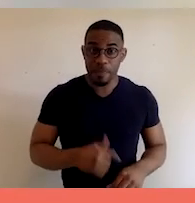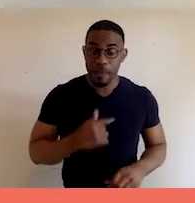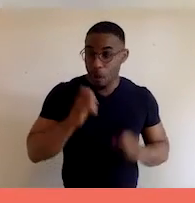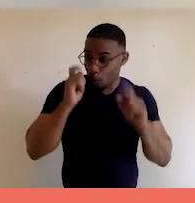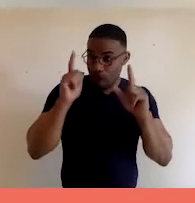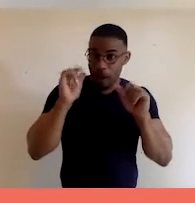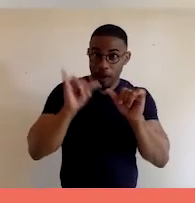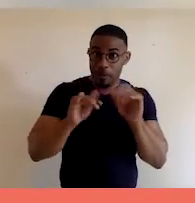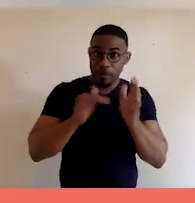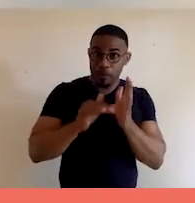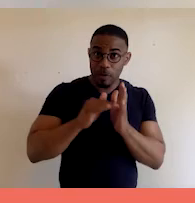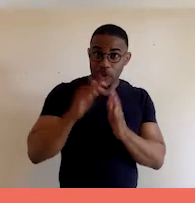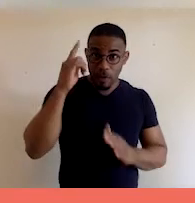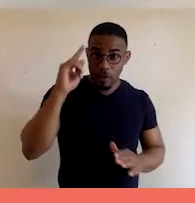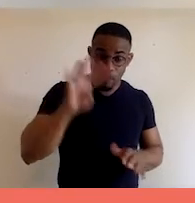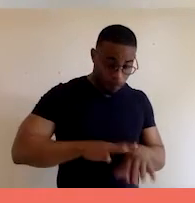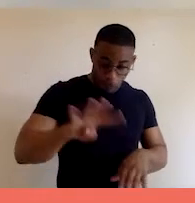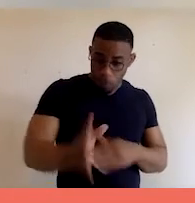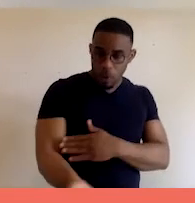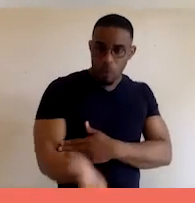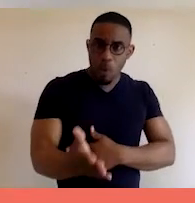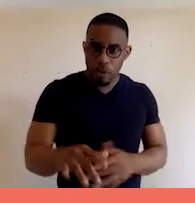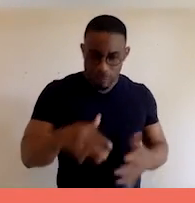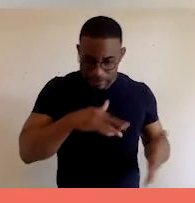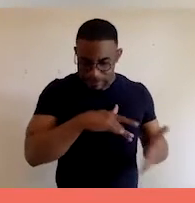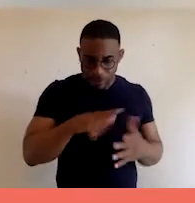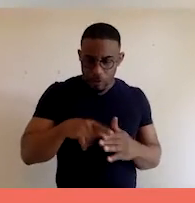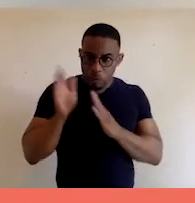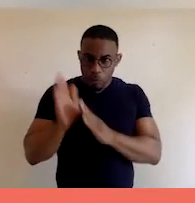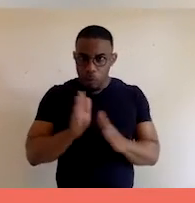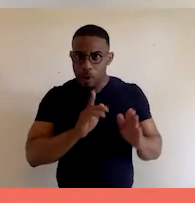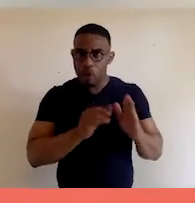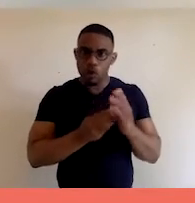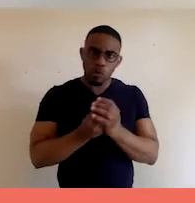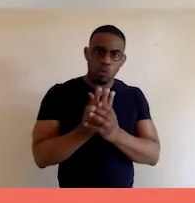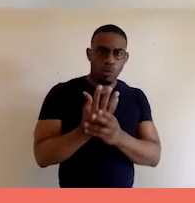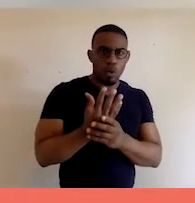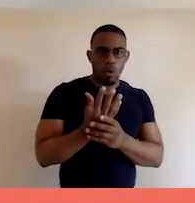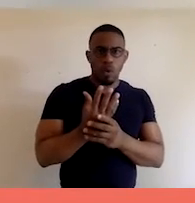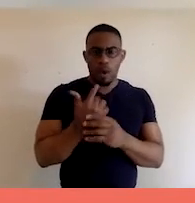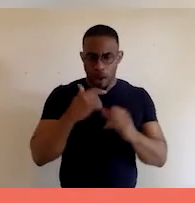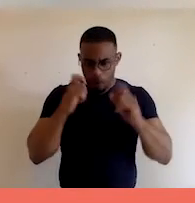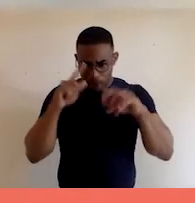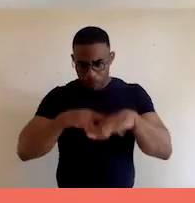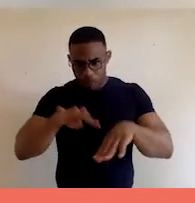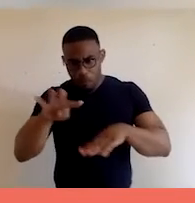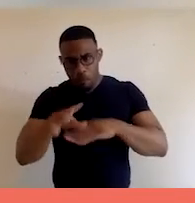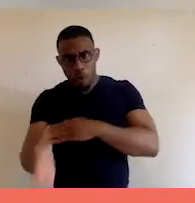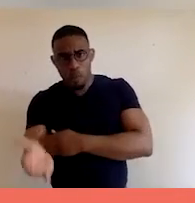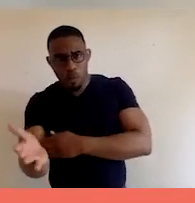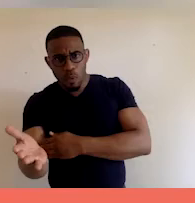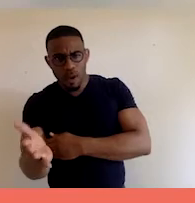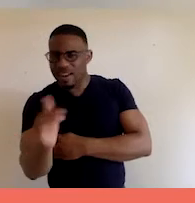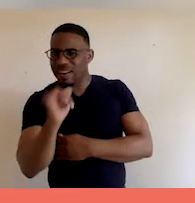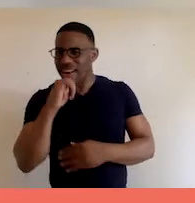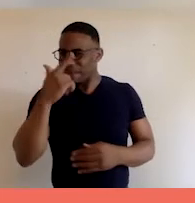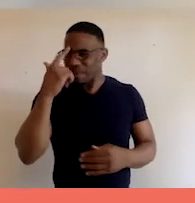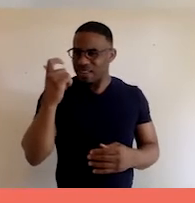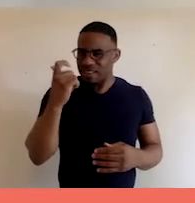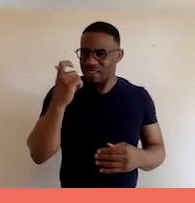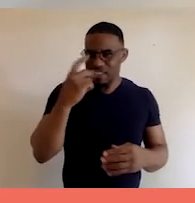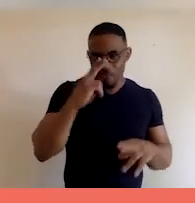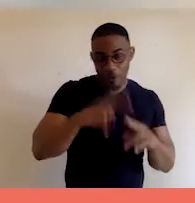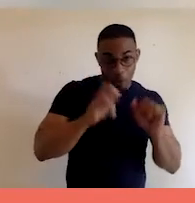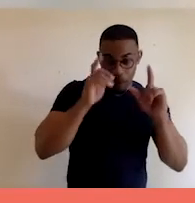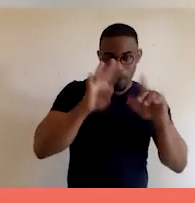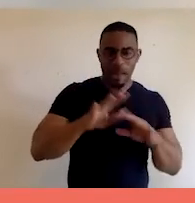up consistently 4 o'clock in the morning to study, to prepare, to grow. I wake up at 4 o'clock in the morning, not because it's fun